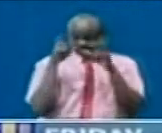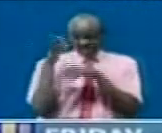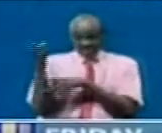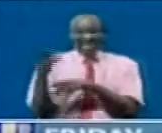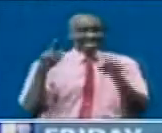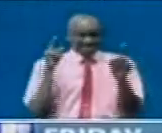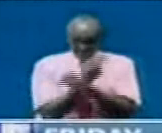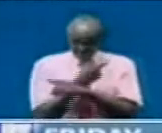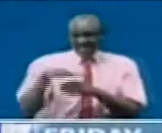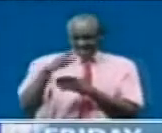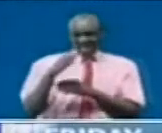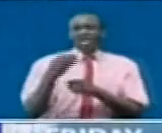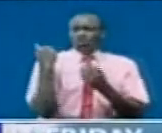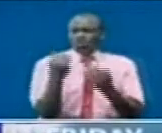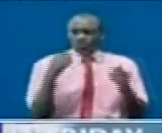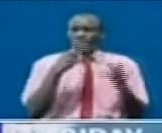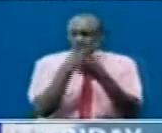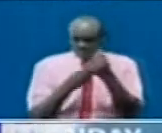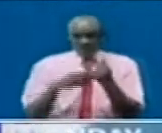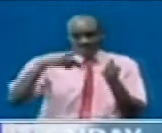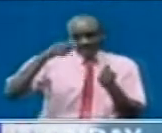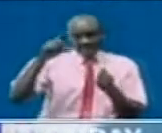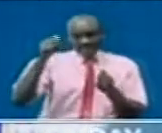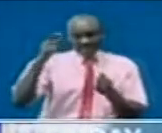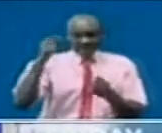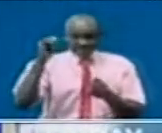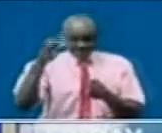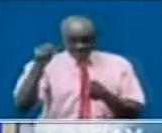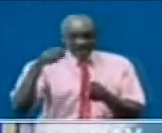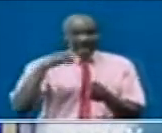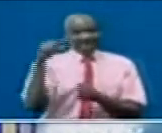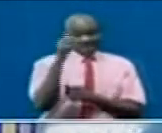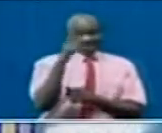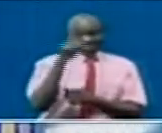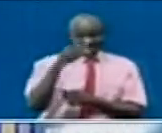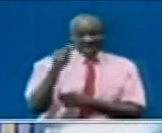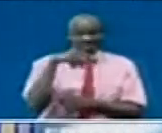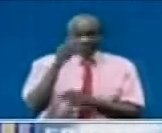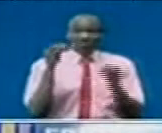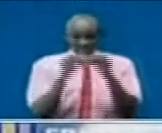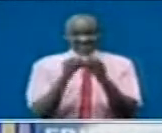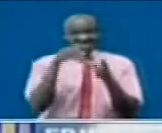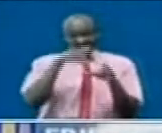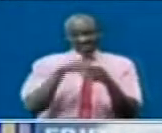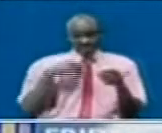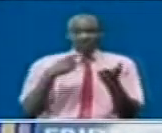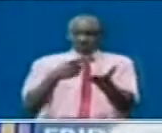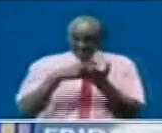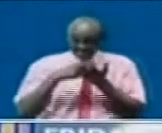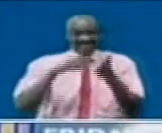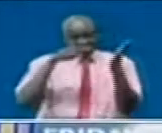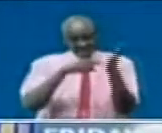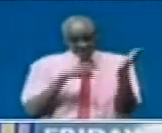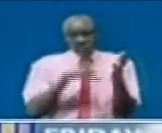very different scenario. Teenagers from both Palestine and Gaza who were meeting in Maine to discuss the issues in